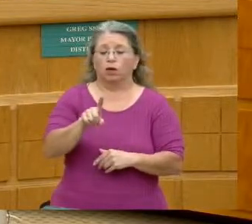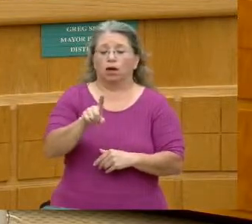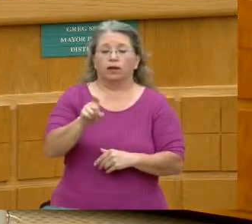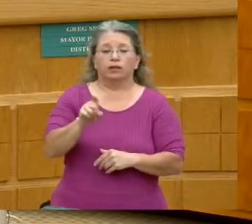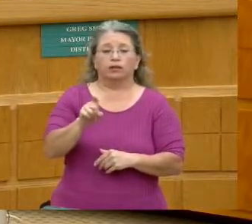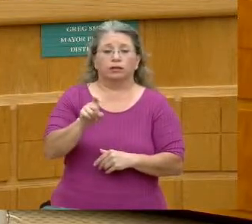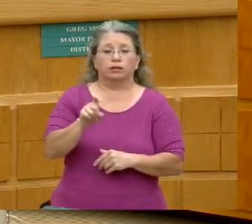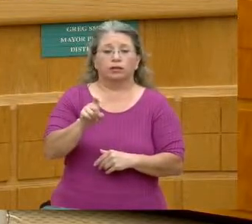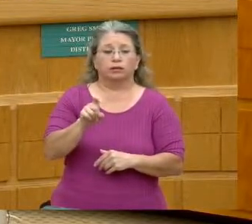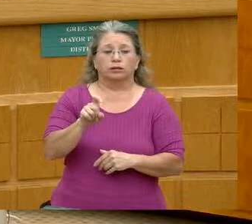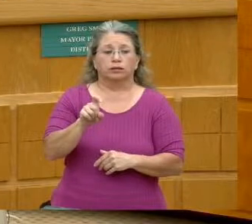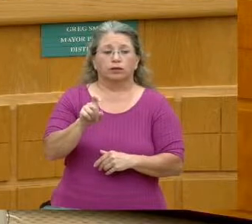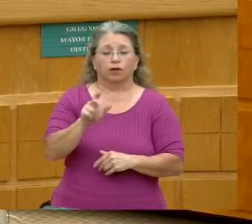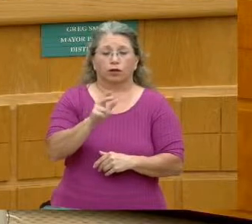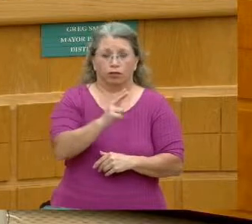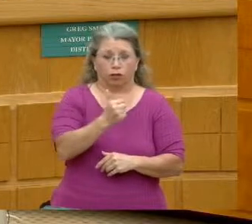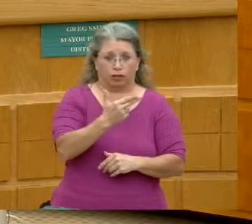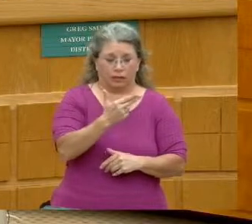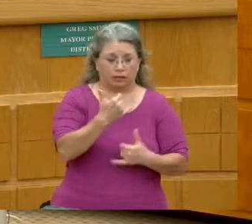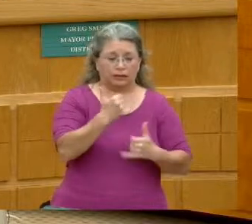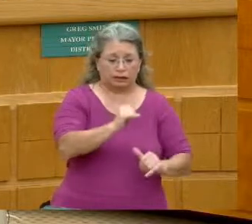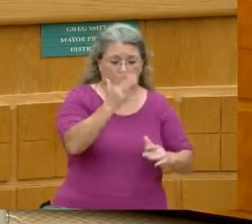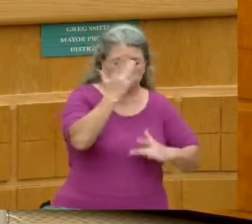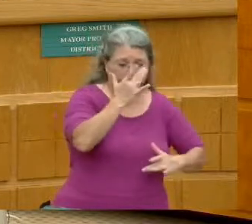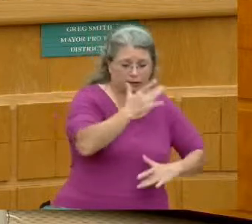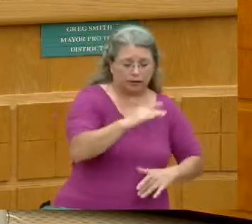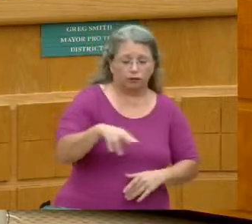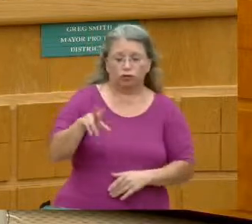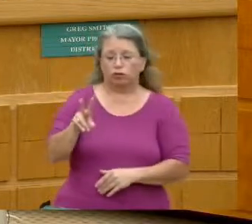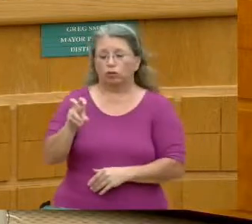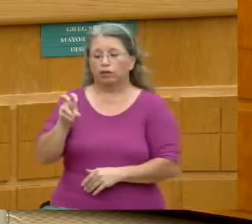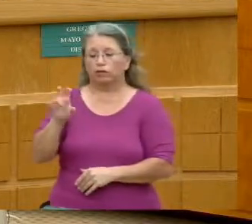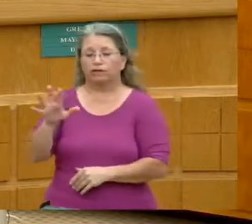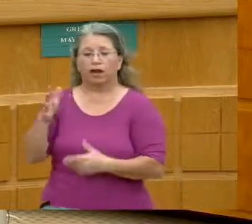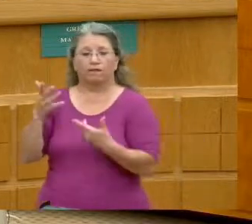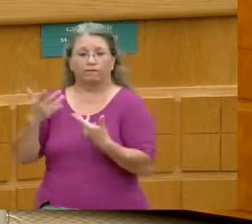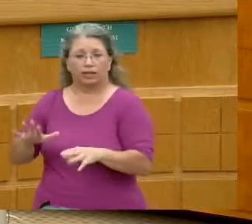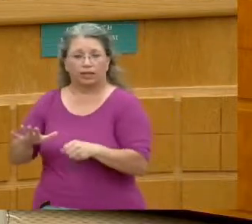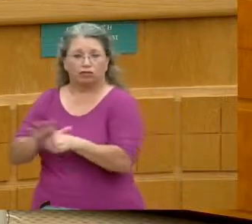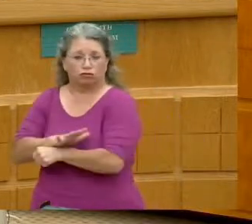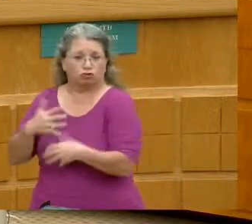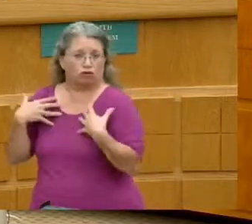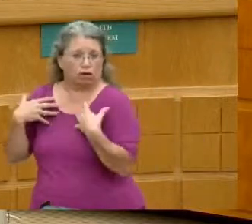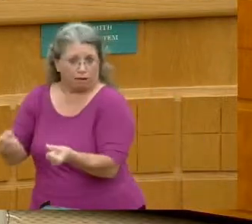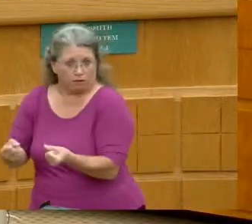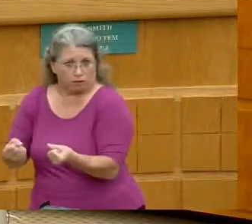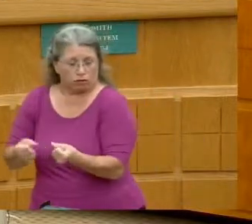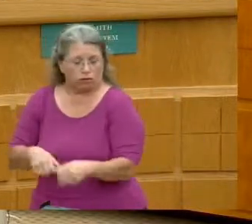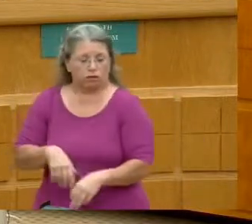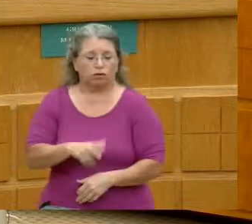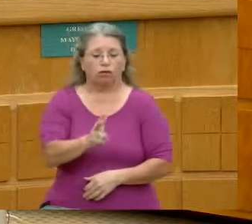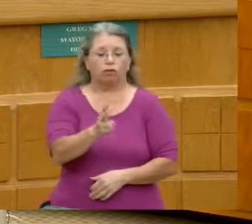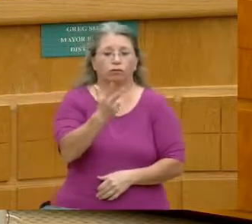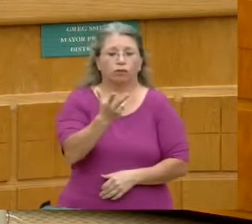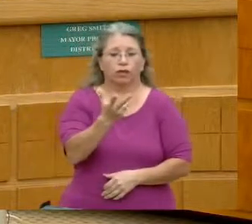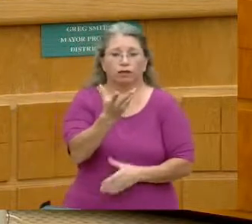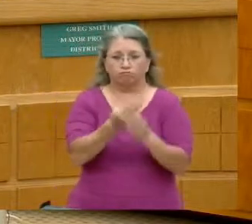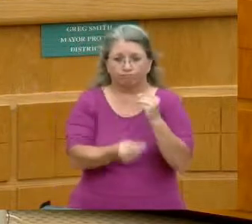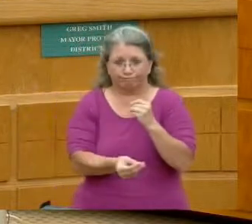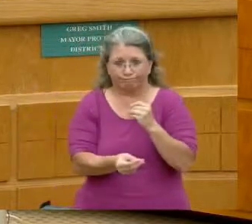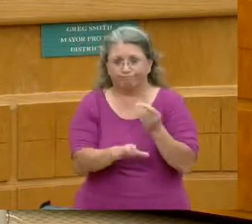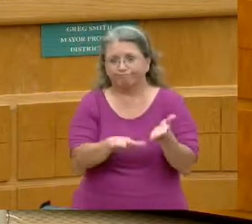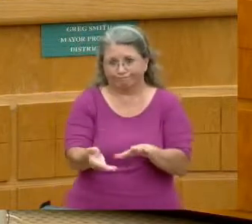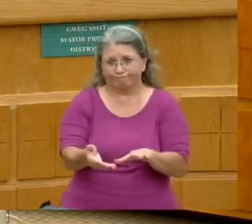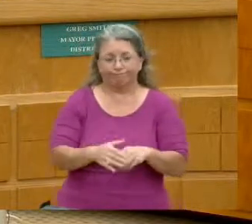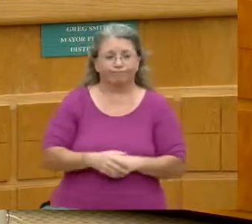123 or 113 active cases, 205 recoveries, and 3 fatalities. So I'm doing on this slide